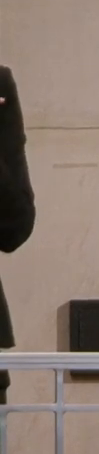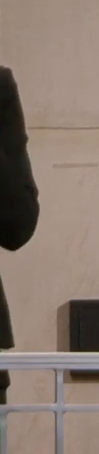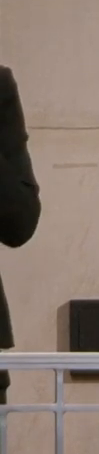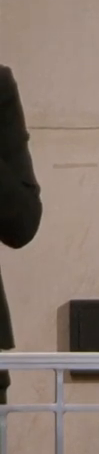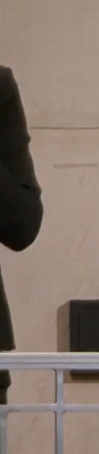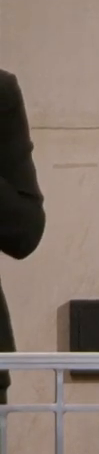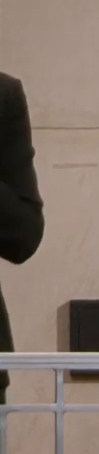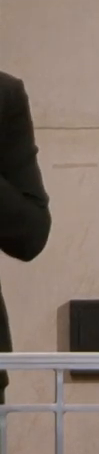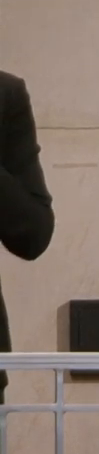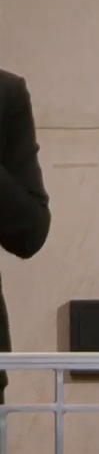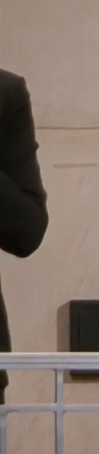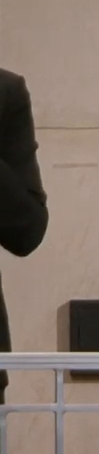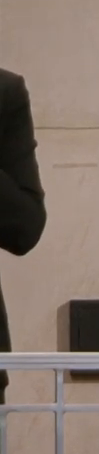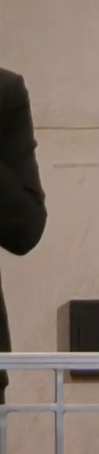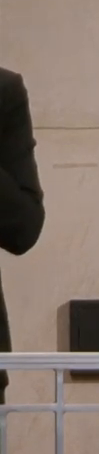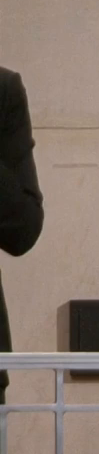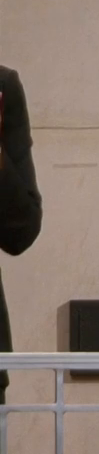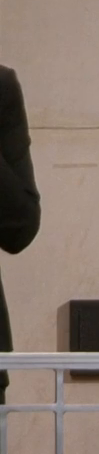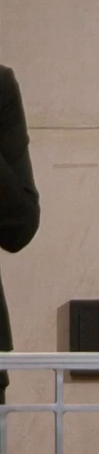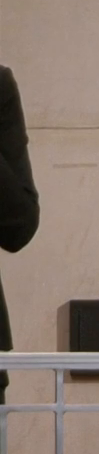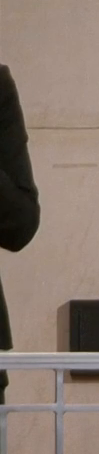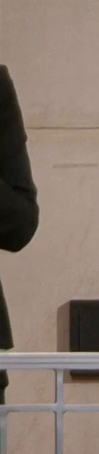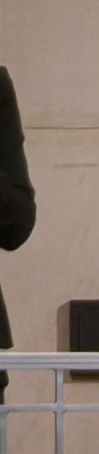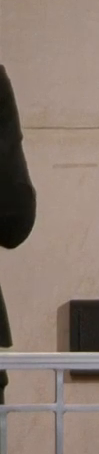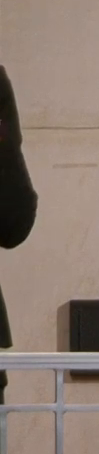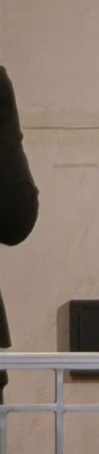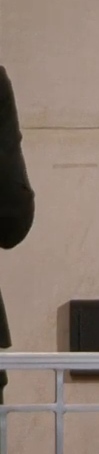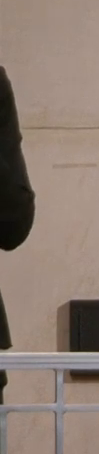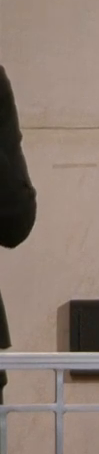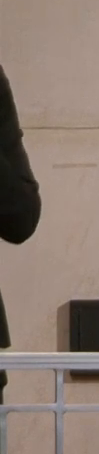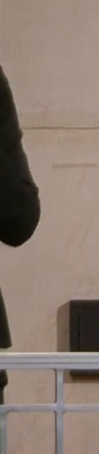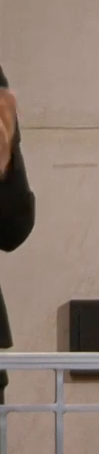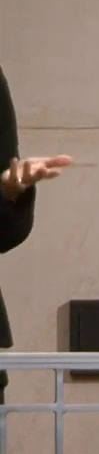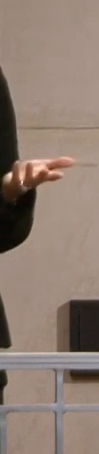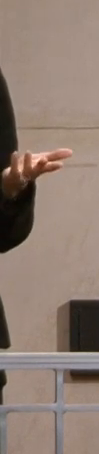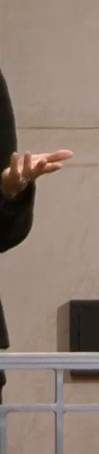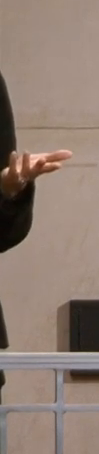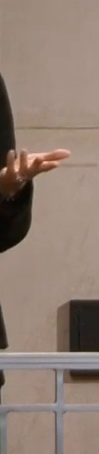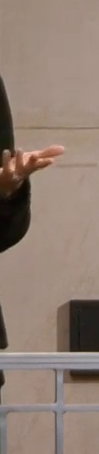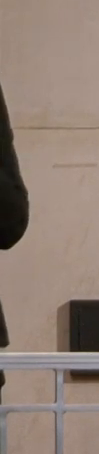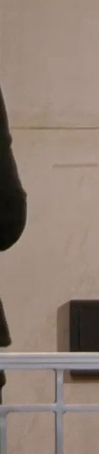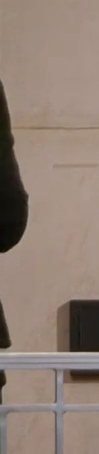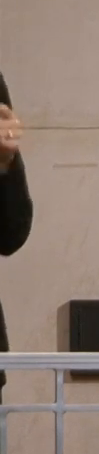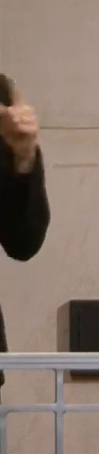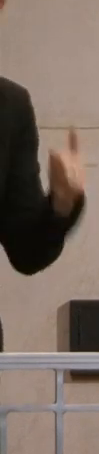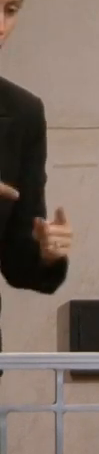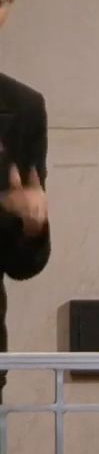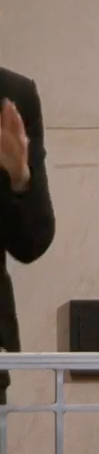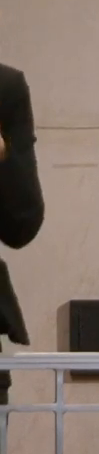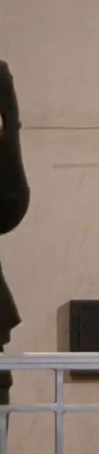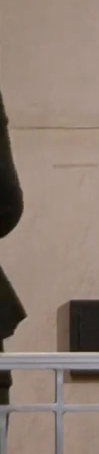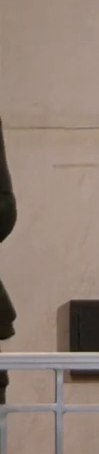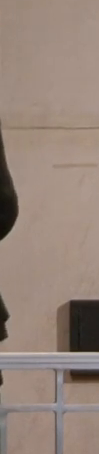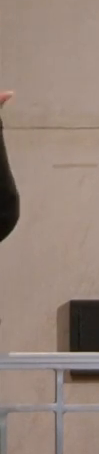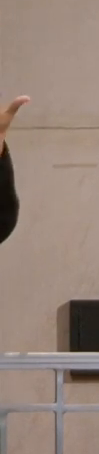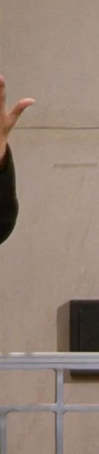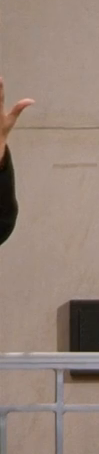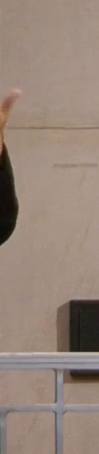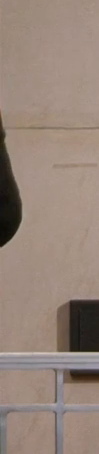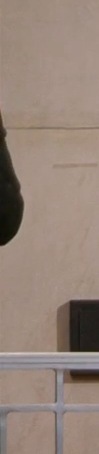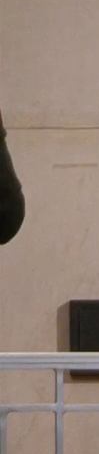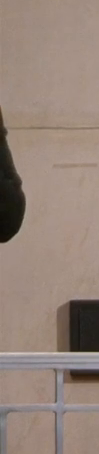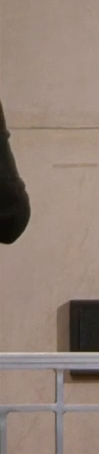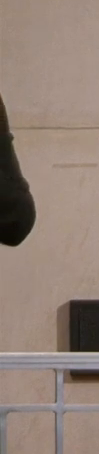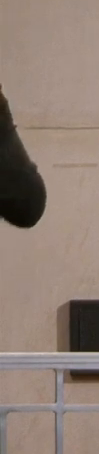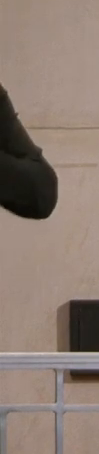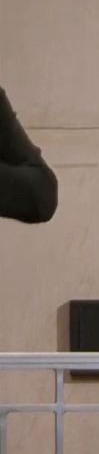story is part of the American story, a story of struggle and hope, a story of reversal